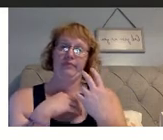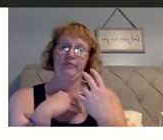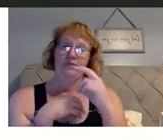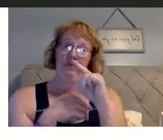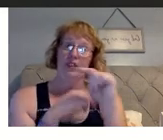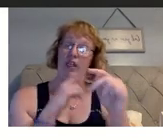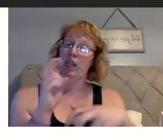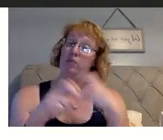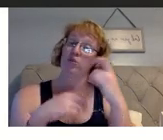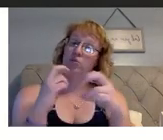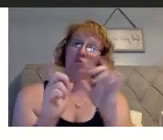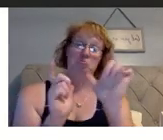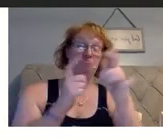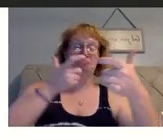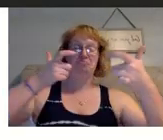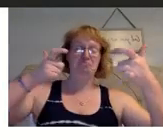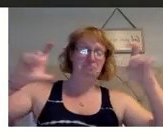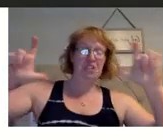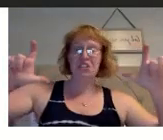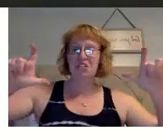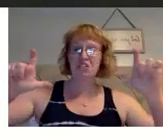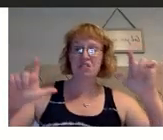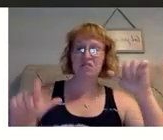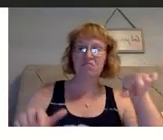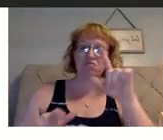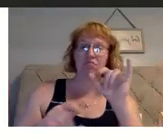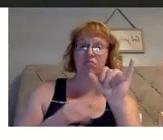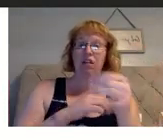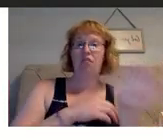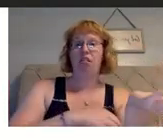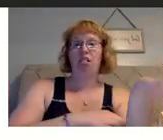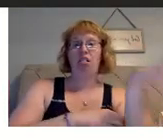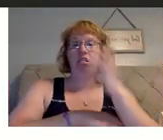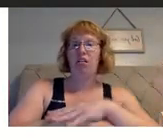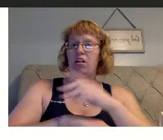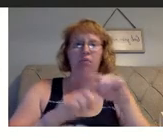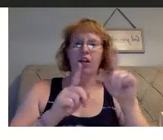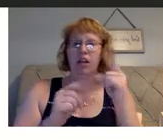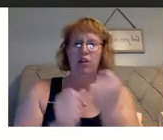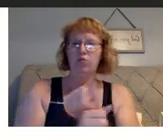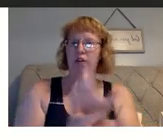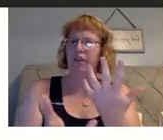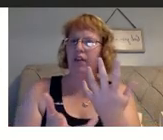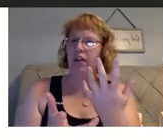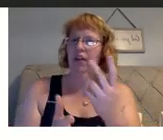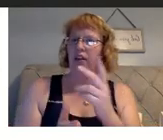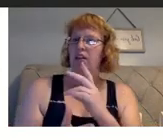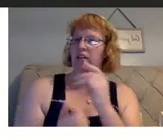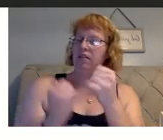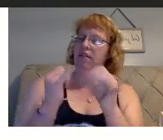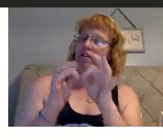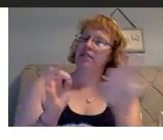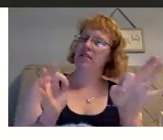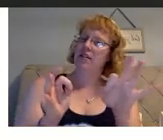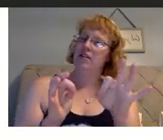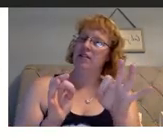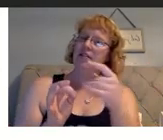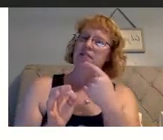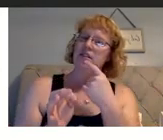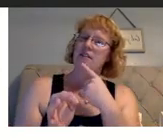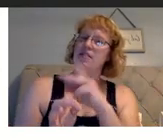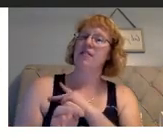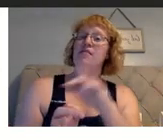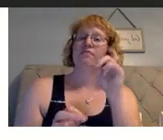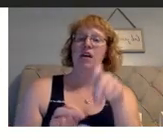The amusement park is so big, they're going to spend all day at the park, but they can't do everything, right? So this last sentence on page 2 says,